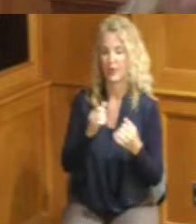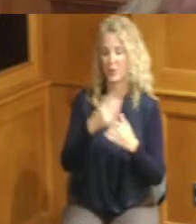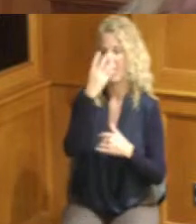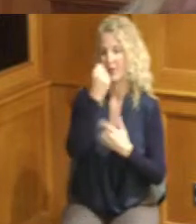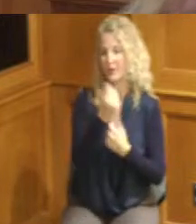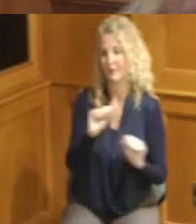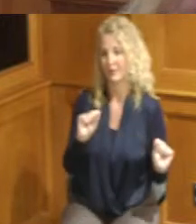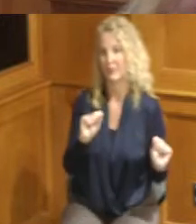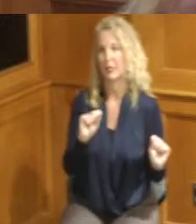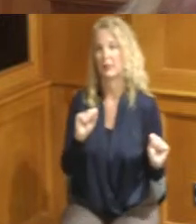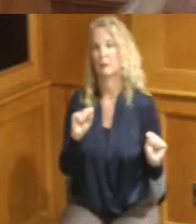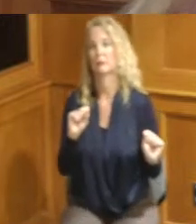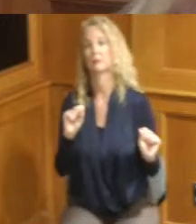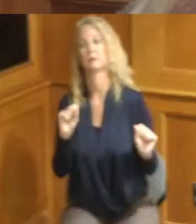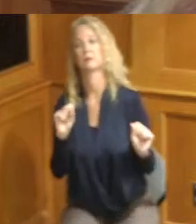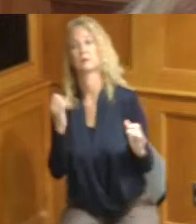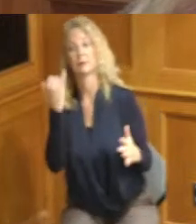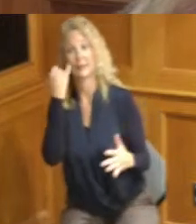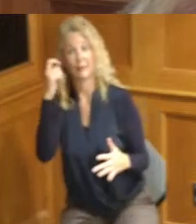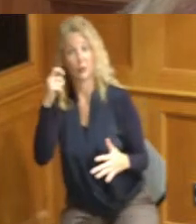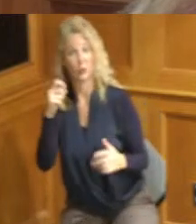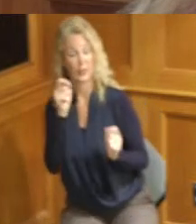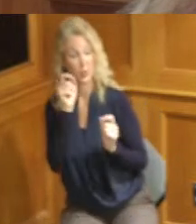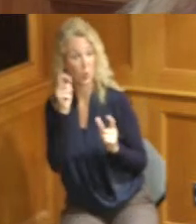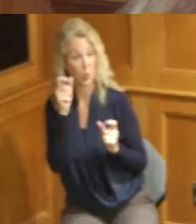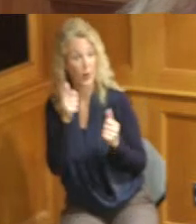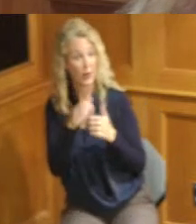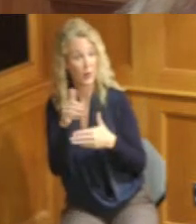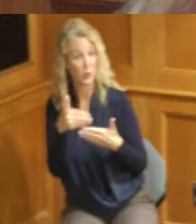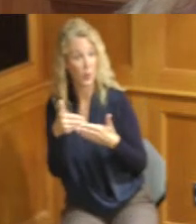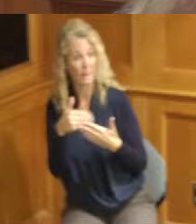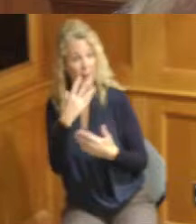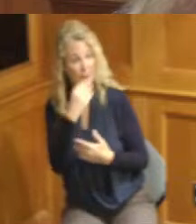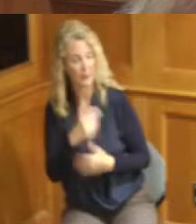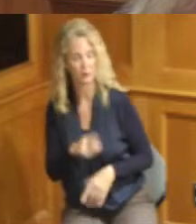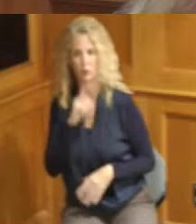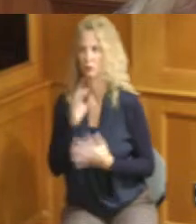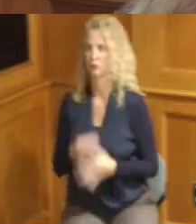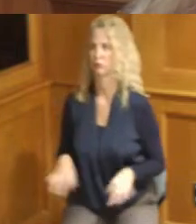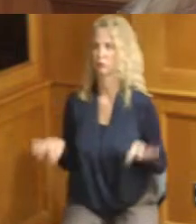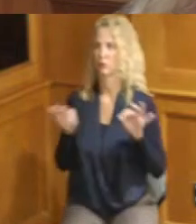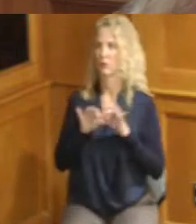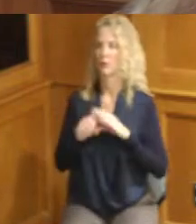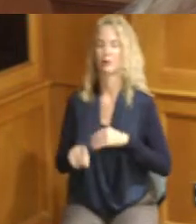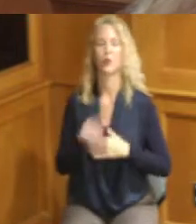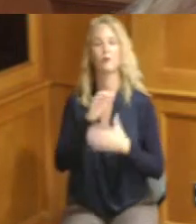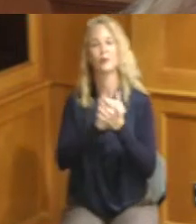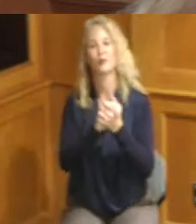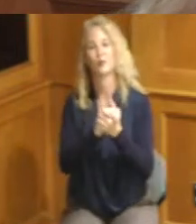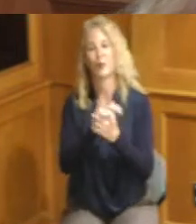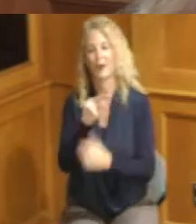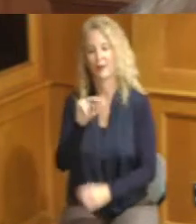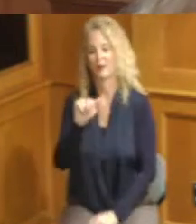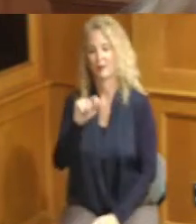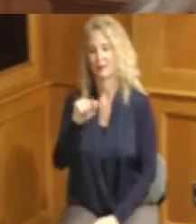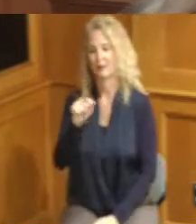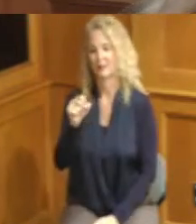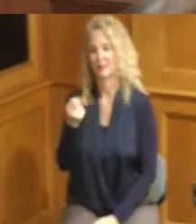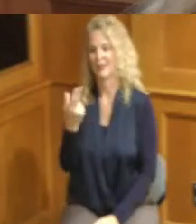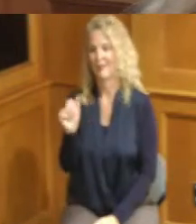how to stay awake while caring for your baby at night. That's very important. Congratulations, Natasha. Thank